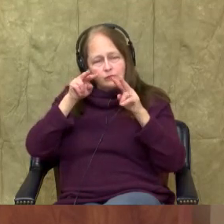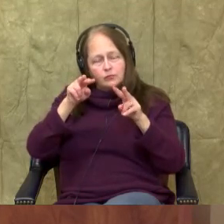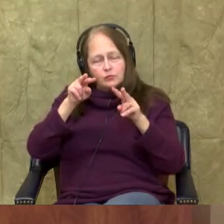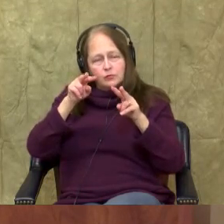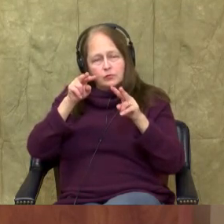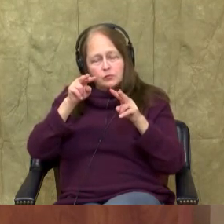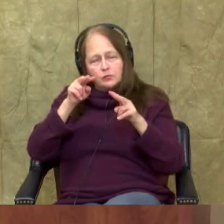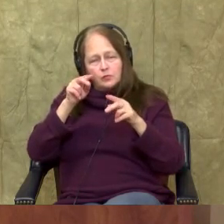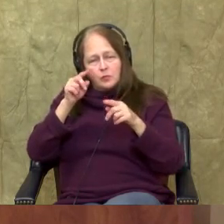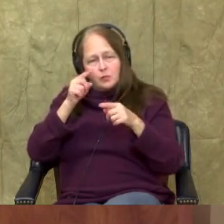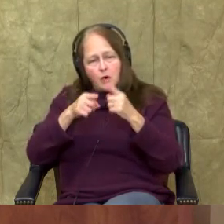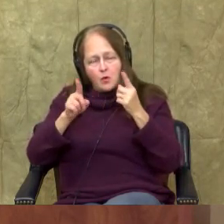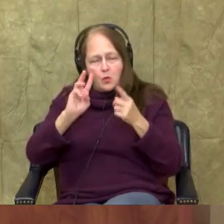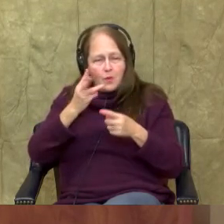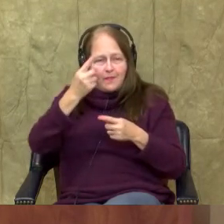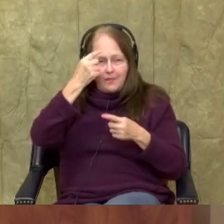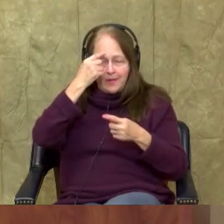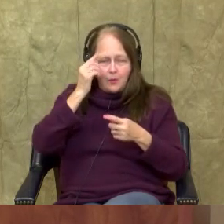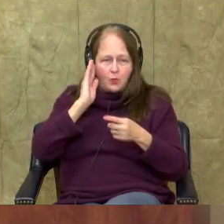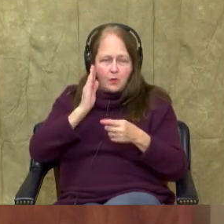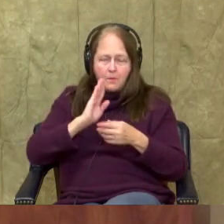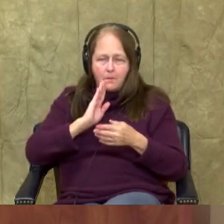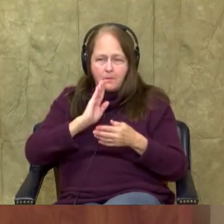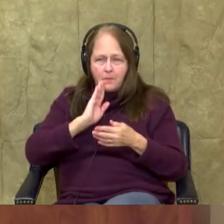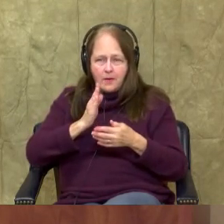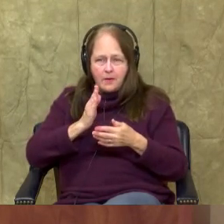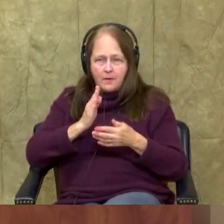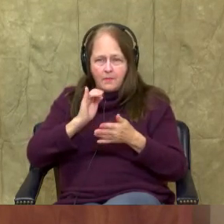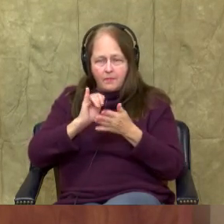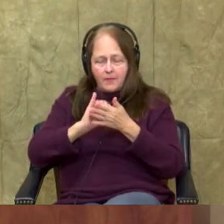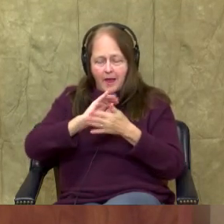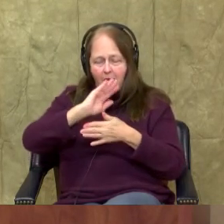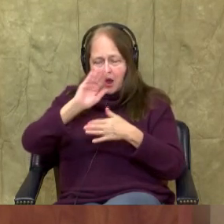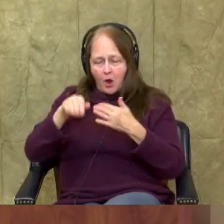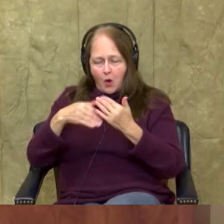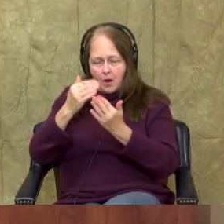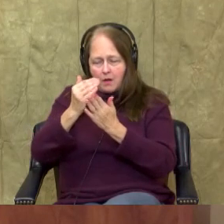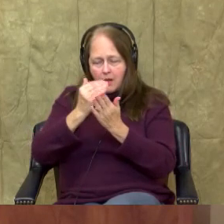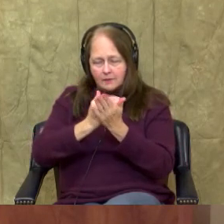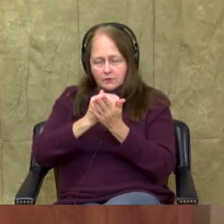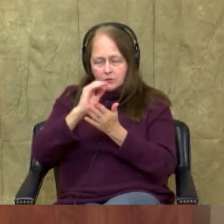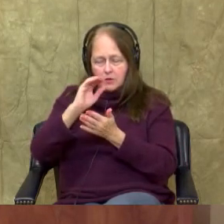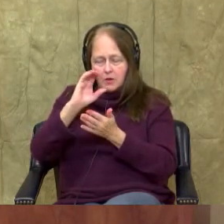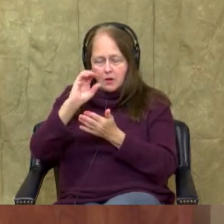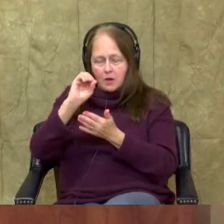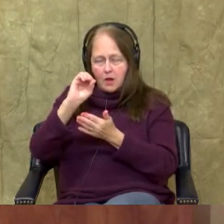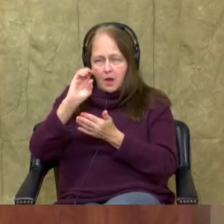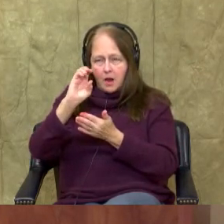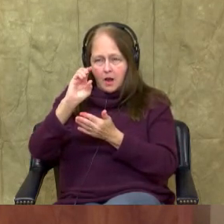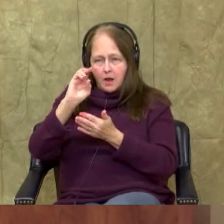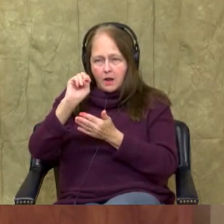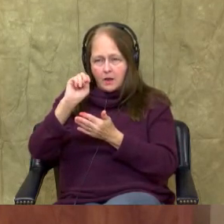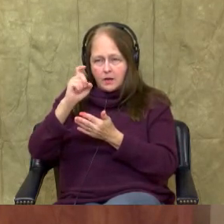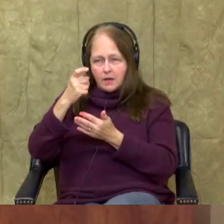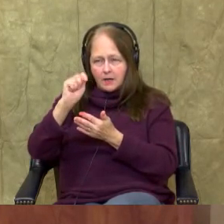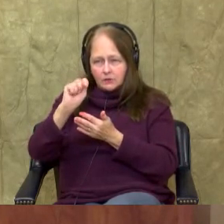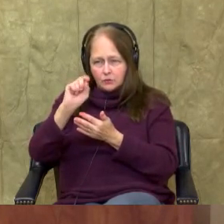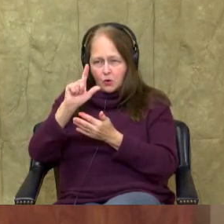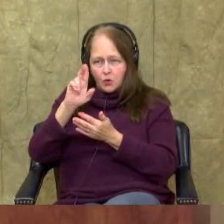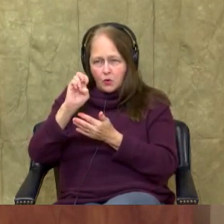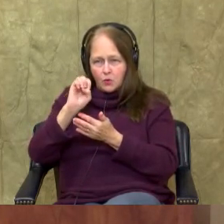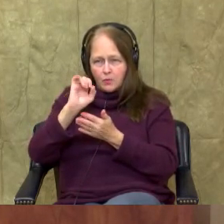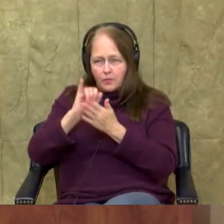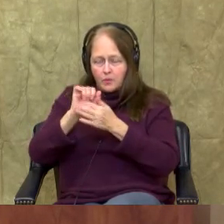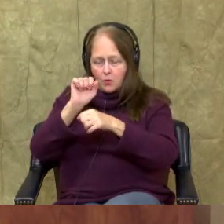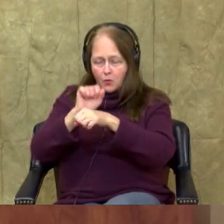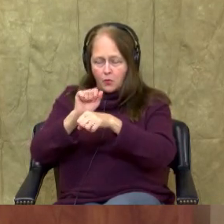that. Now, that wraps up our lesson on context clues. Your assignment